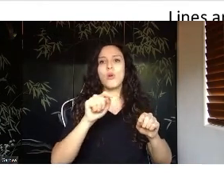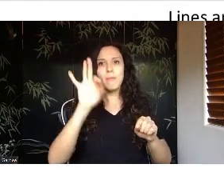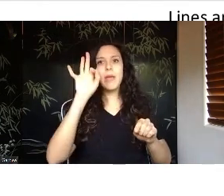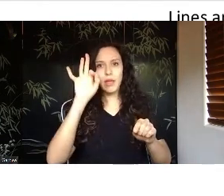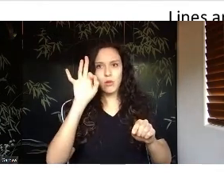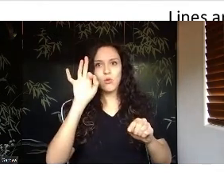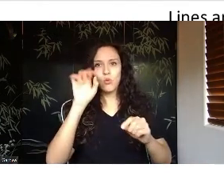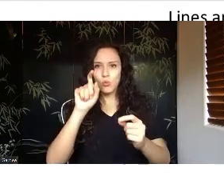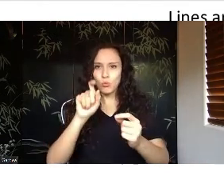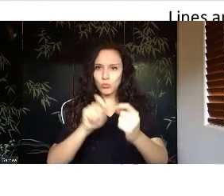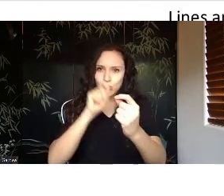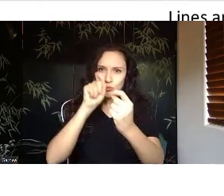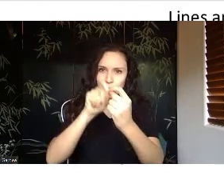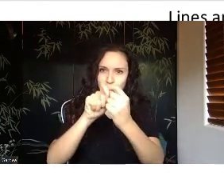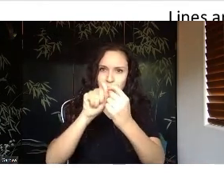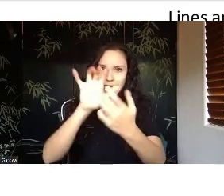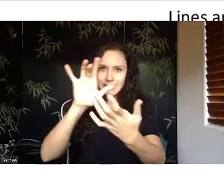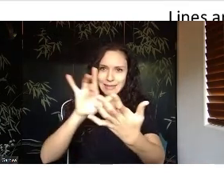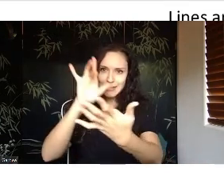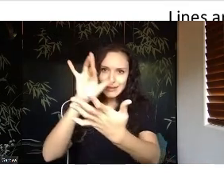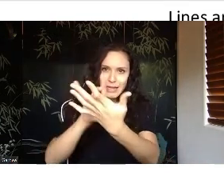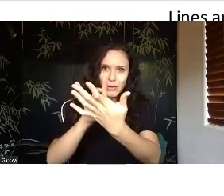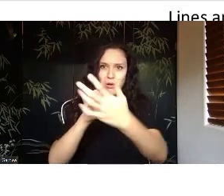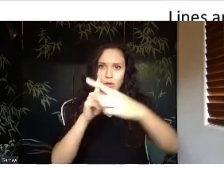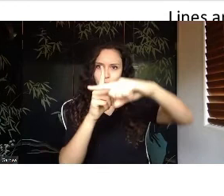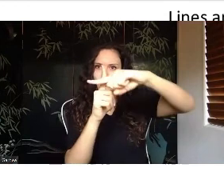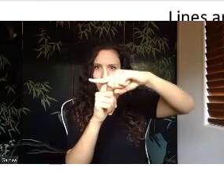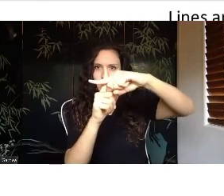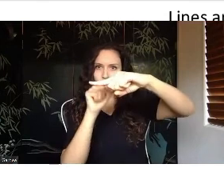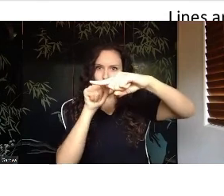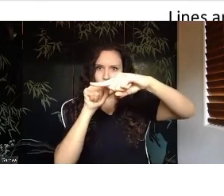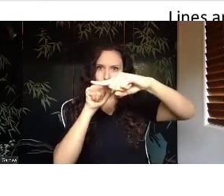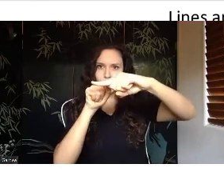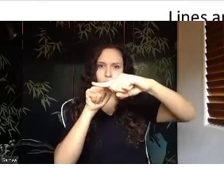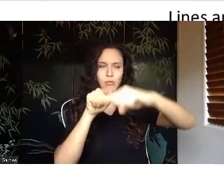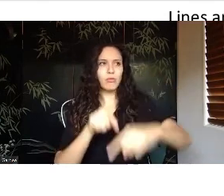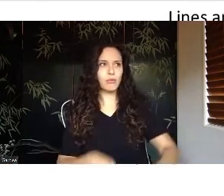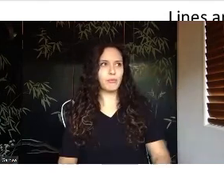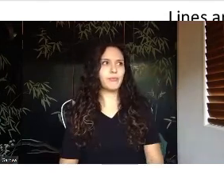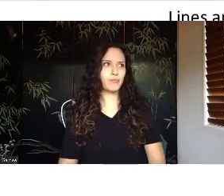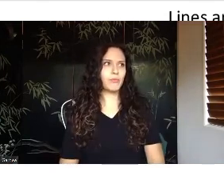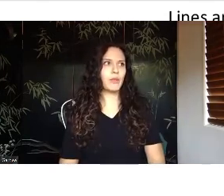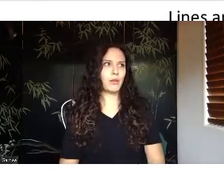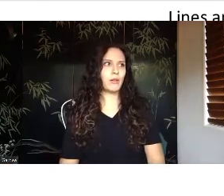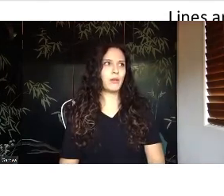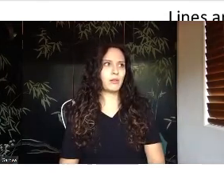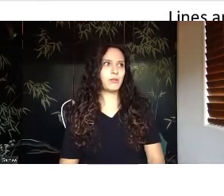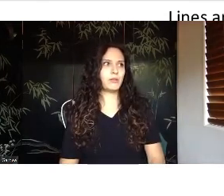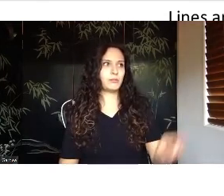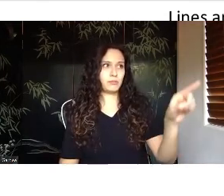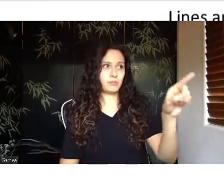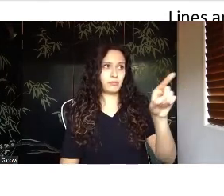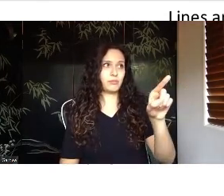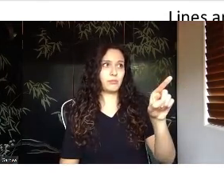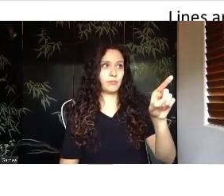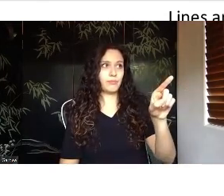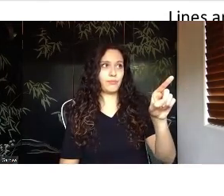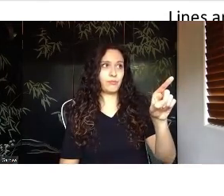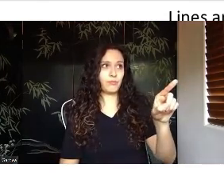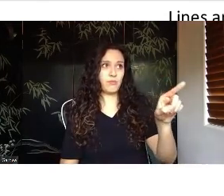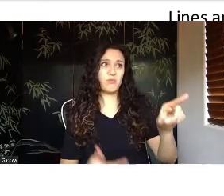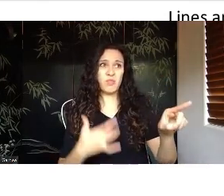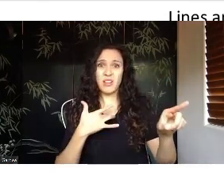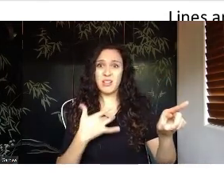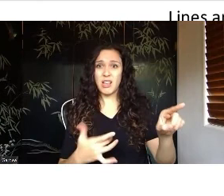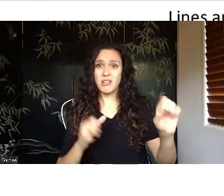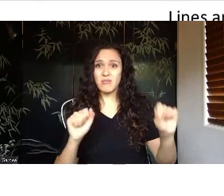So I'll just go ahead and pick one of these. Okay, and usually the problem will